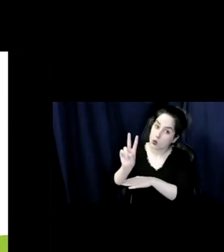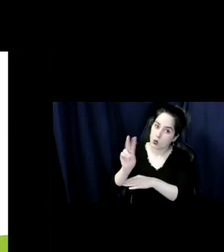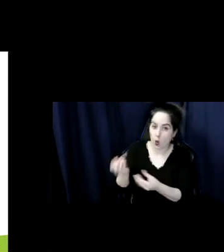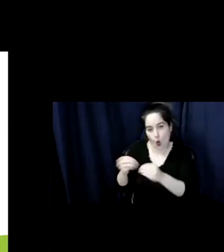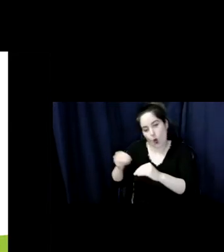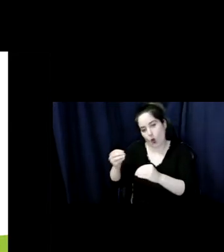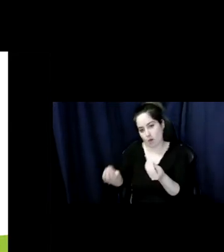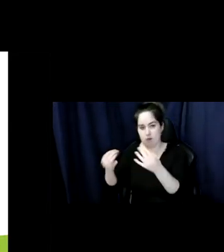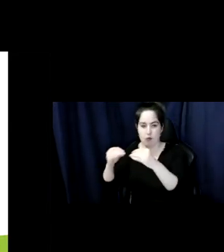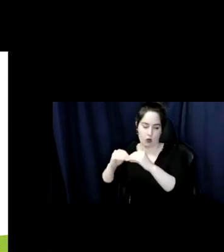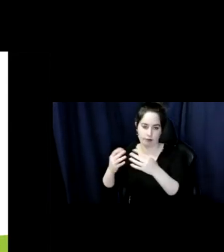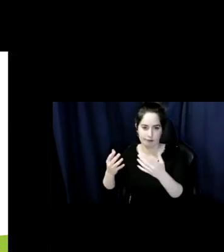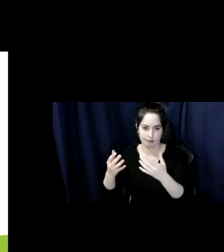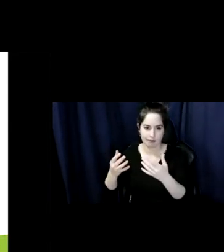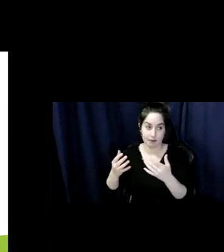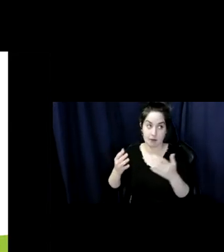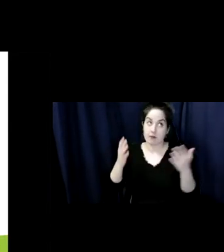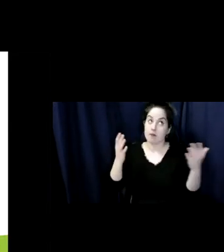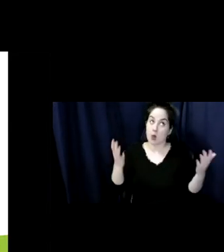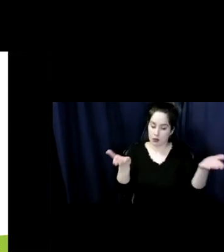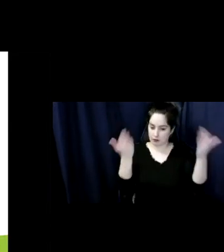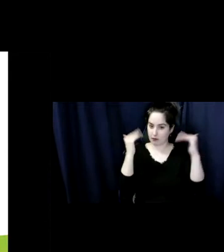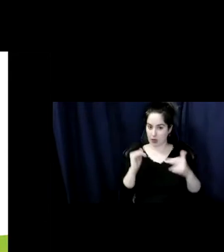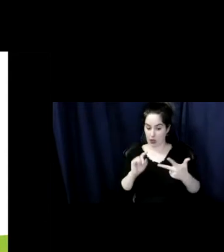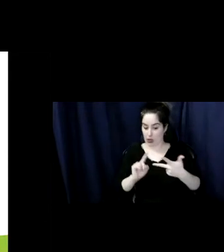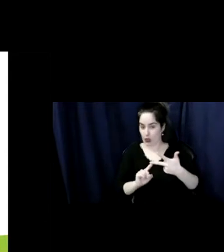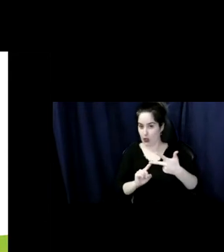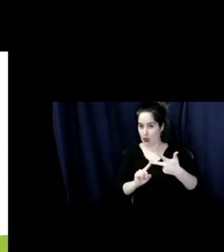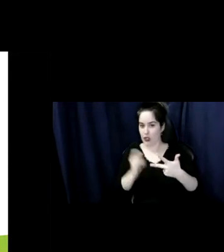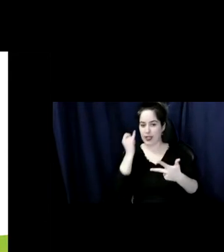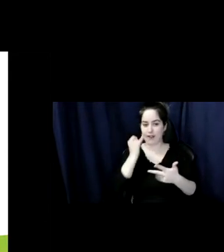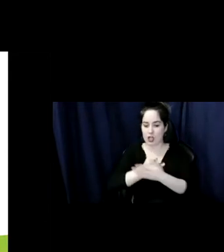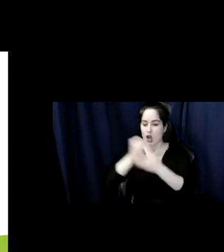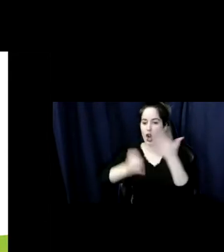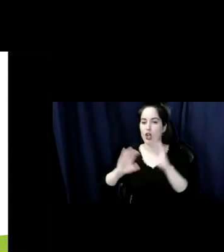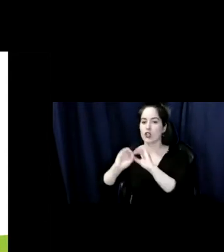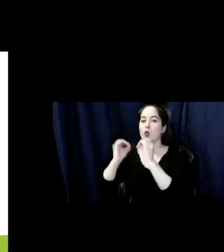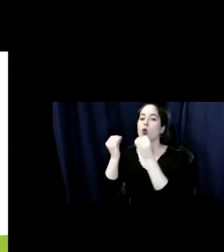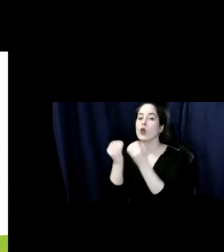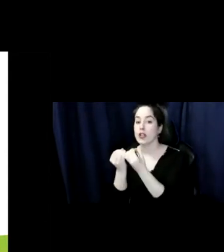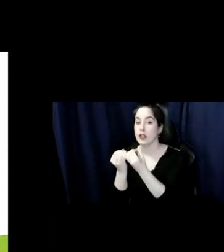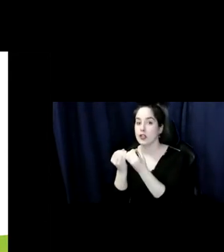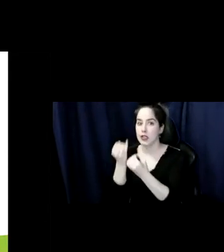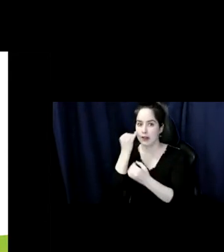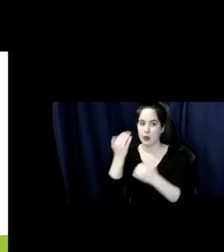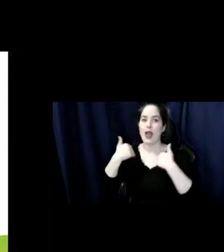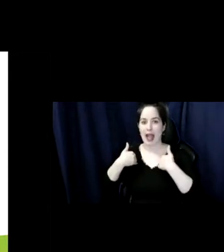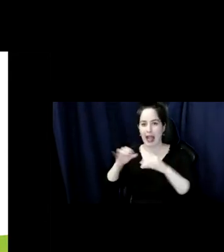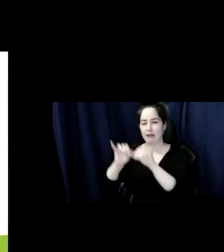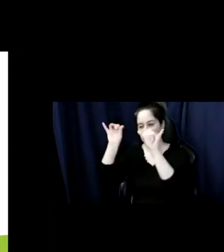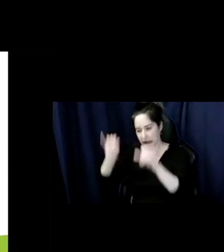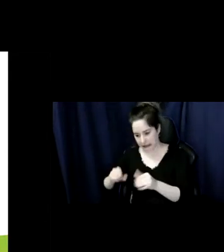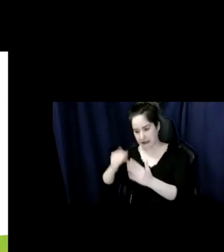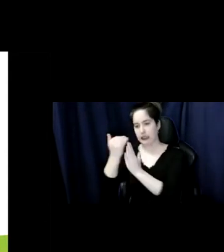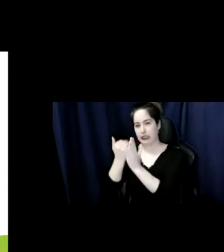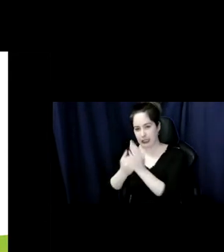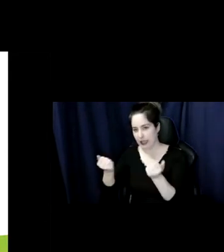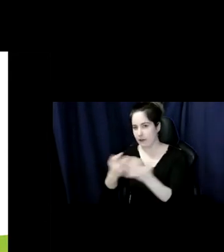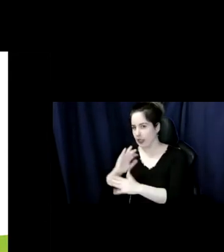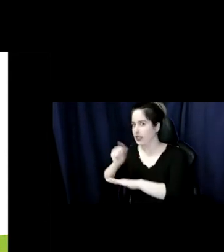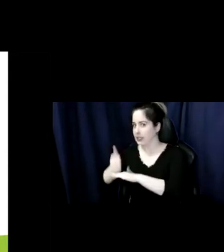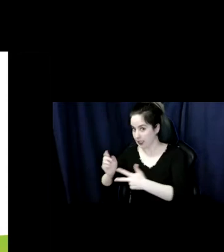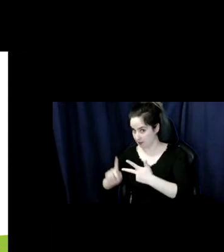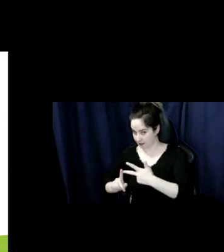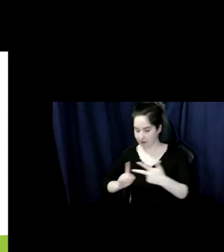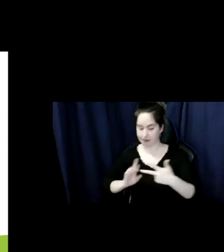arts organization if you have that infrastructure. So there may be a couple of things to consider if you're, you